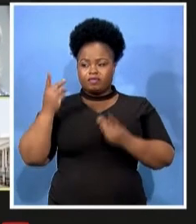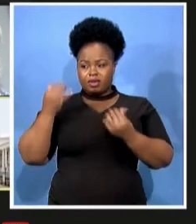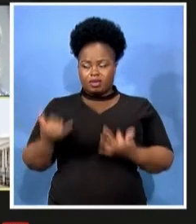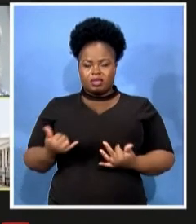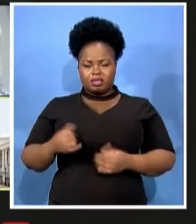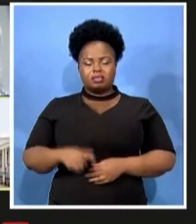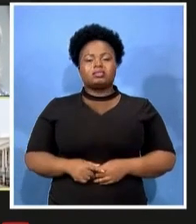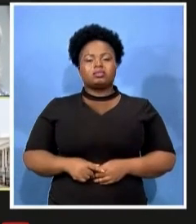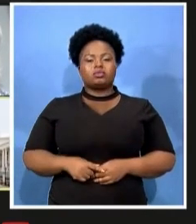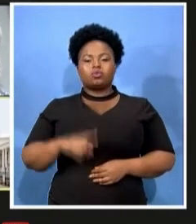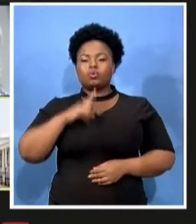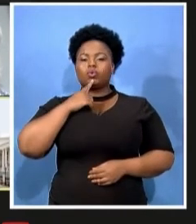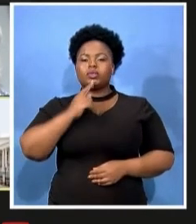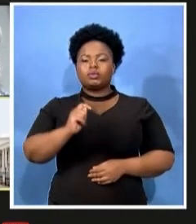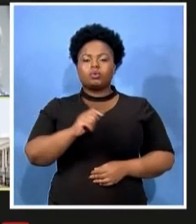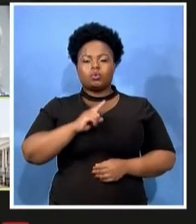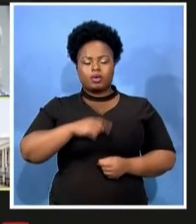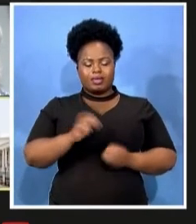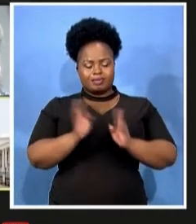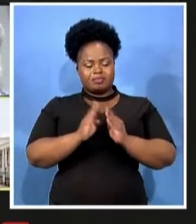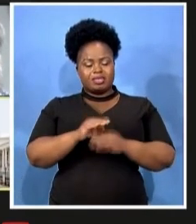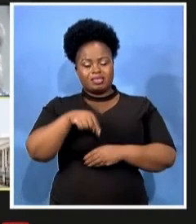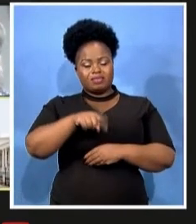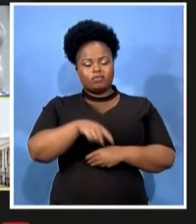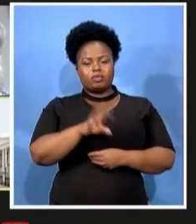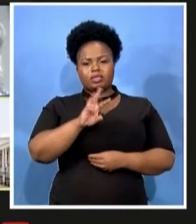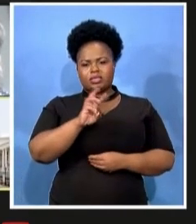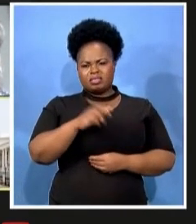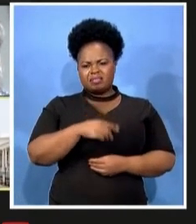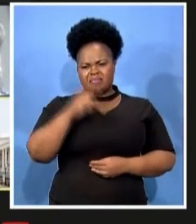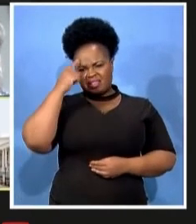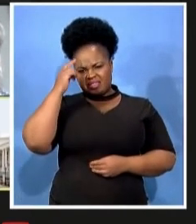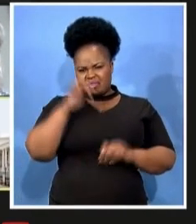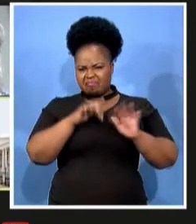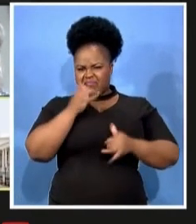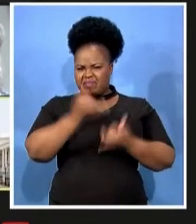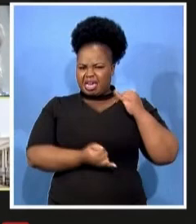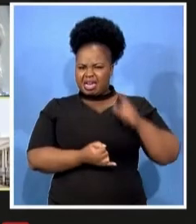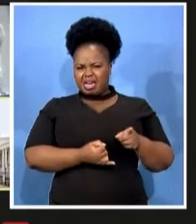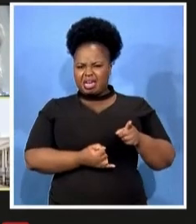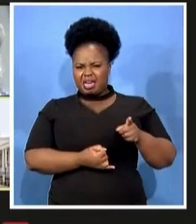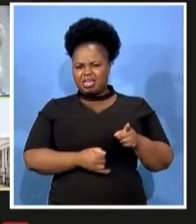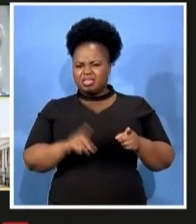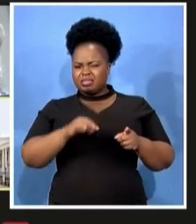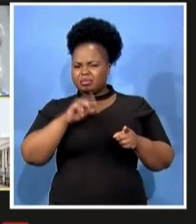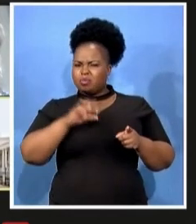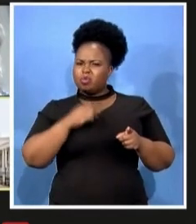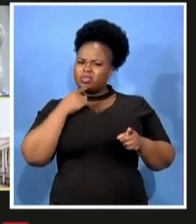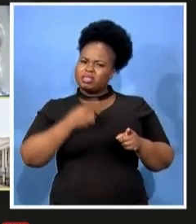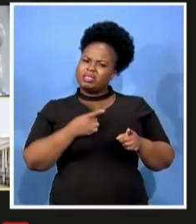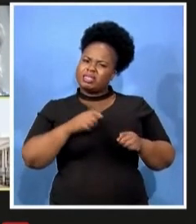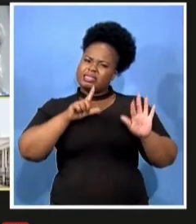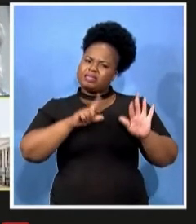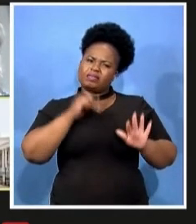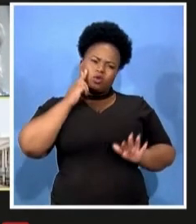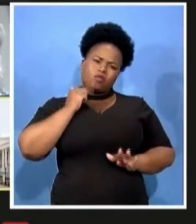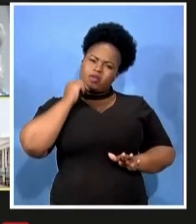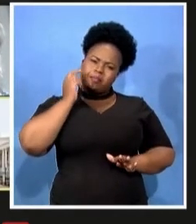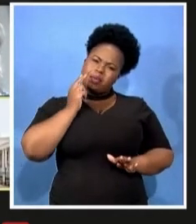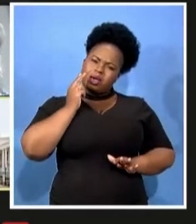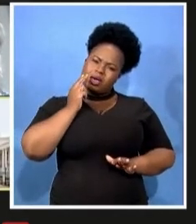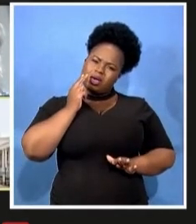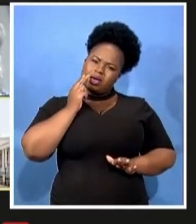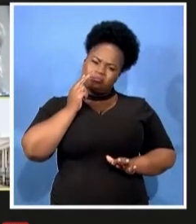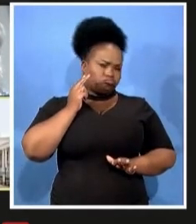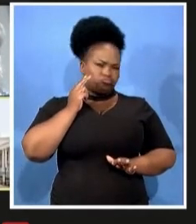Thursday. I think there was a typo there. Honorable Shivambu wrote 7 November, too far away. We will not be there then.